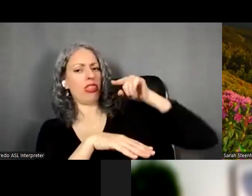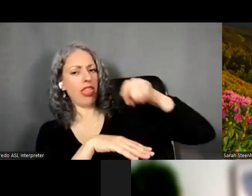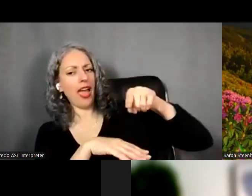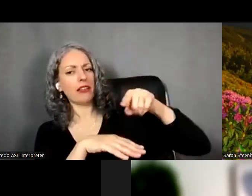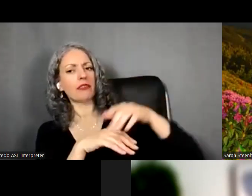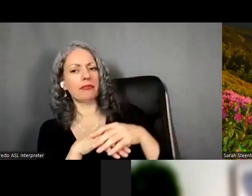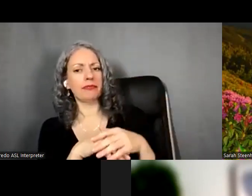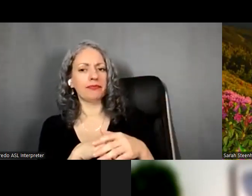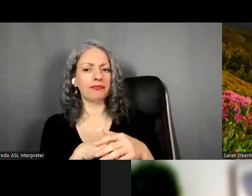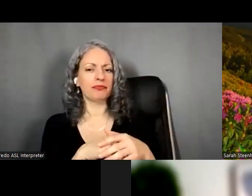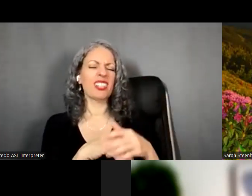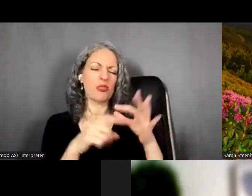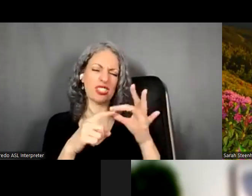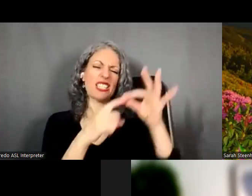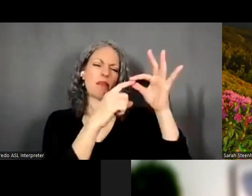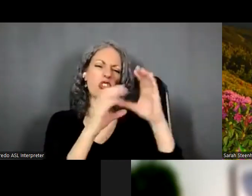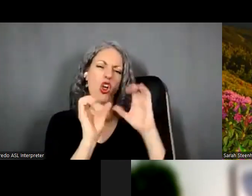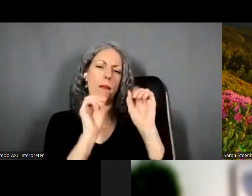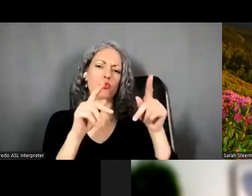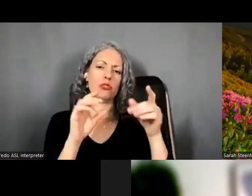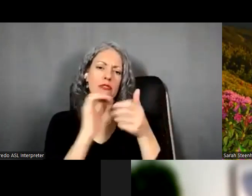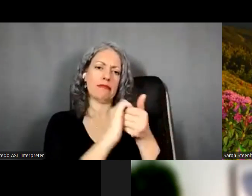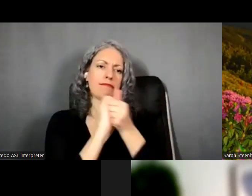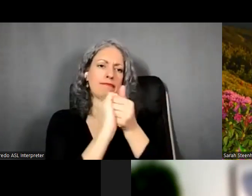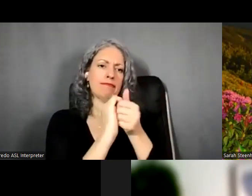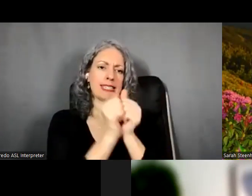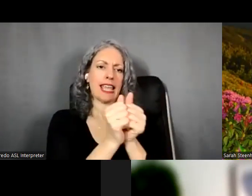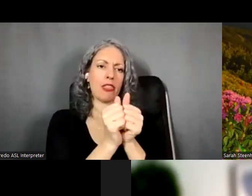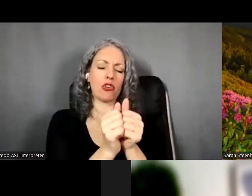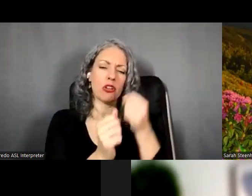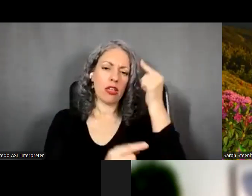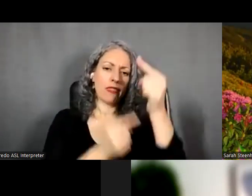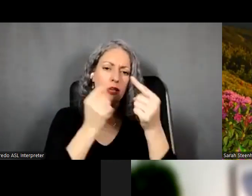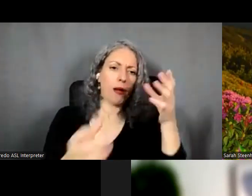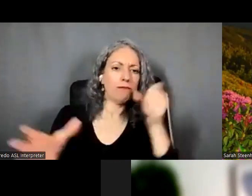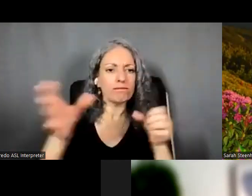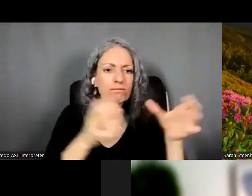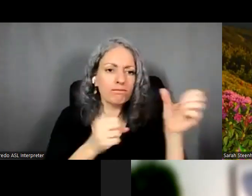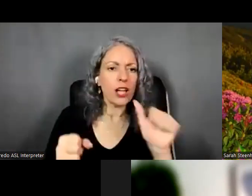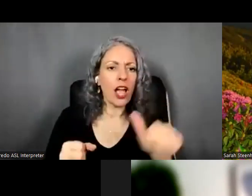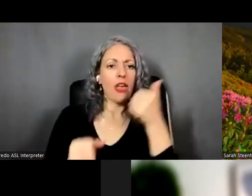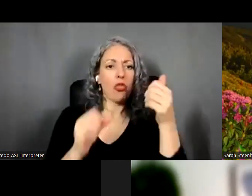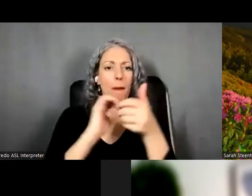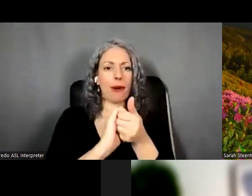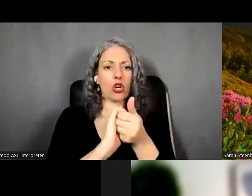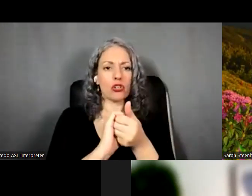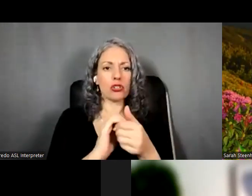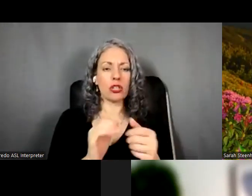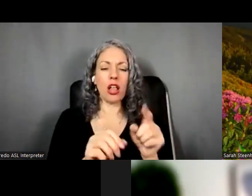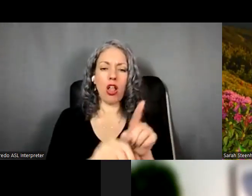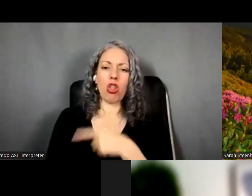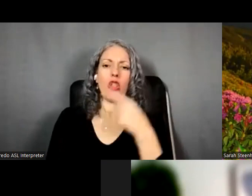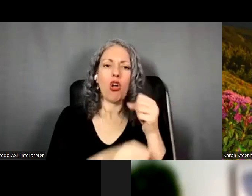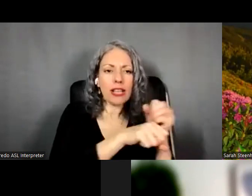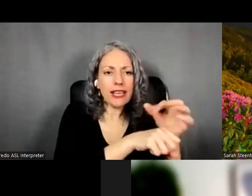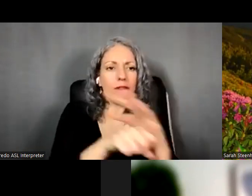a unique opportunity to collaborate together and really think about pulling in other partners that are really going to make a long-term impact. Again, just